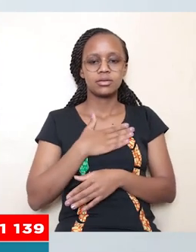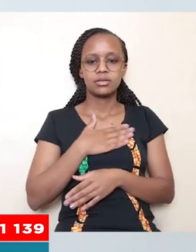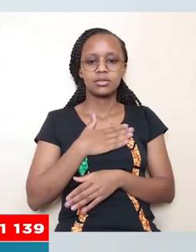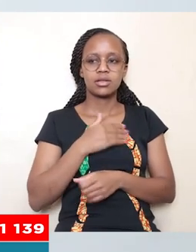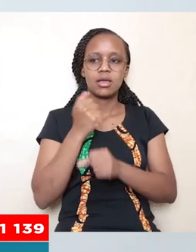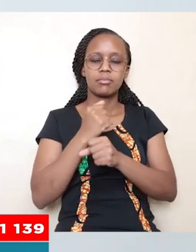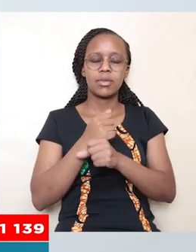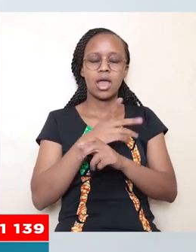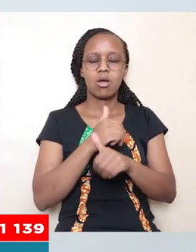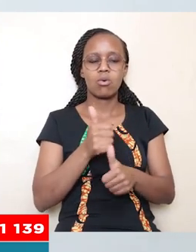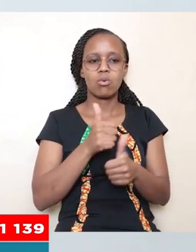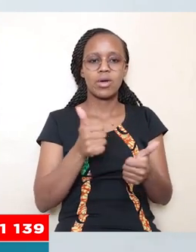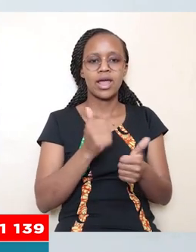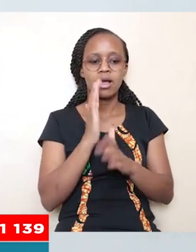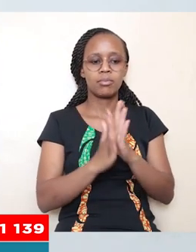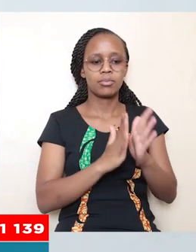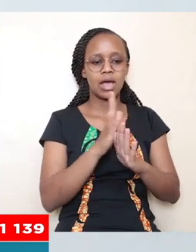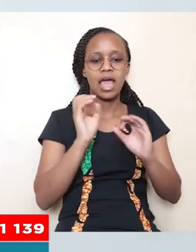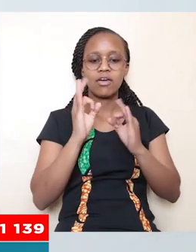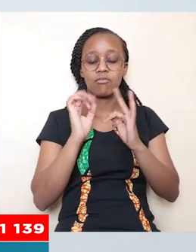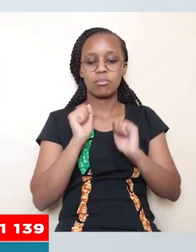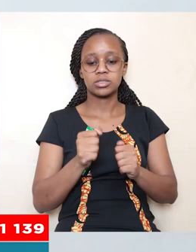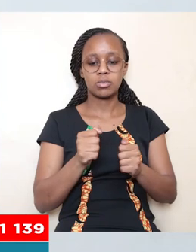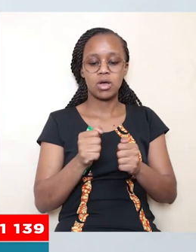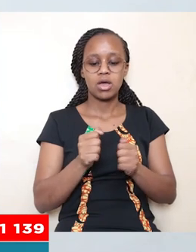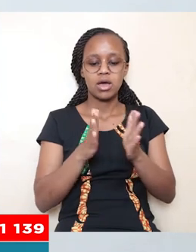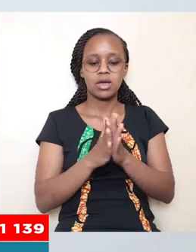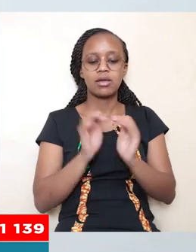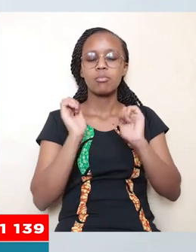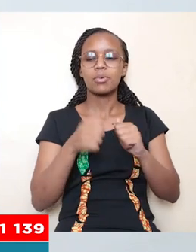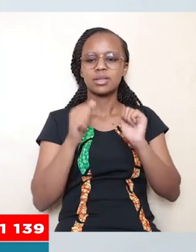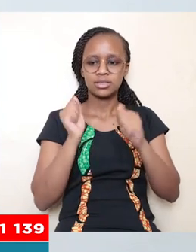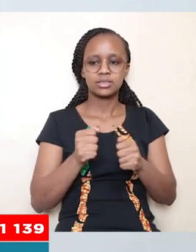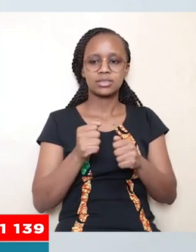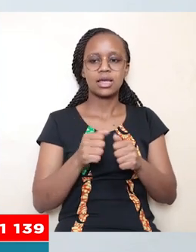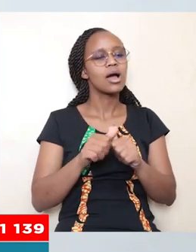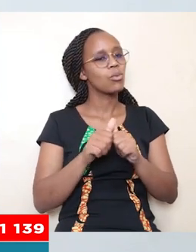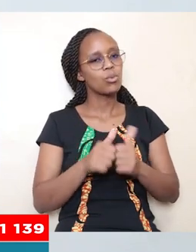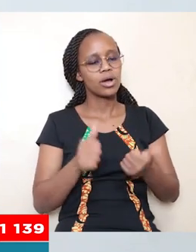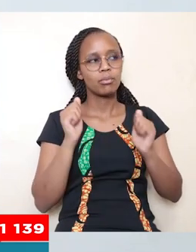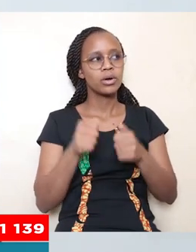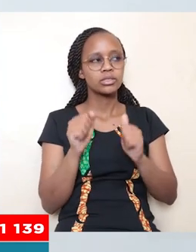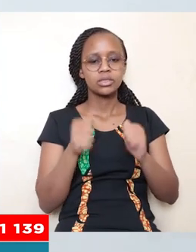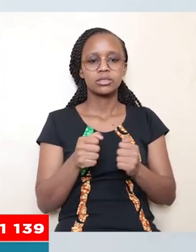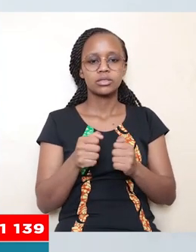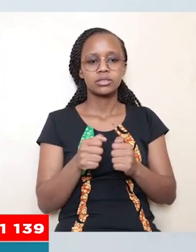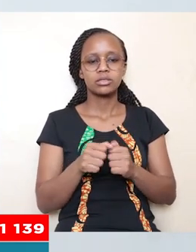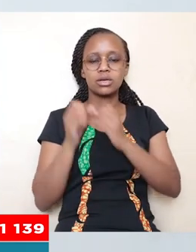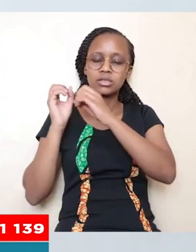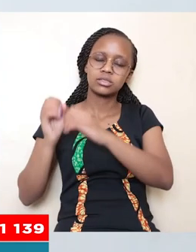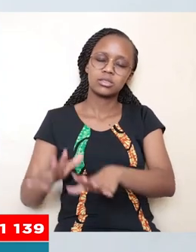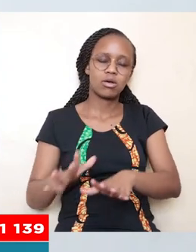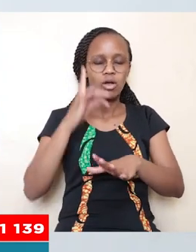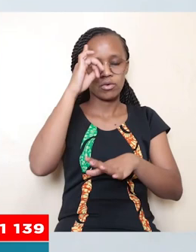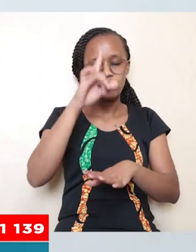them. And if it is possible, and it is possible and paramount, please drop them.